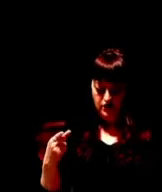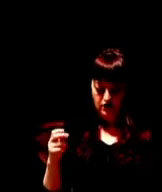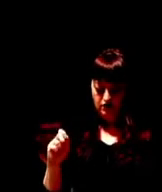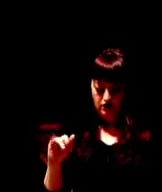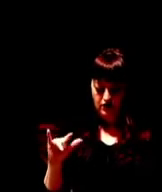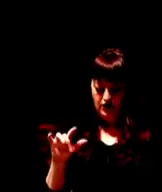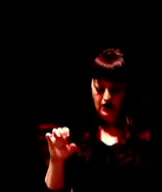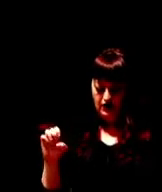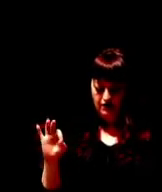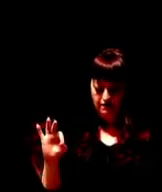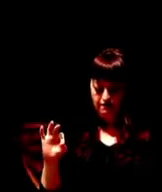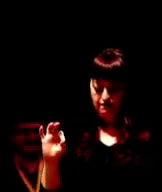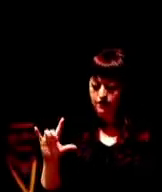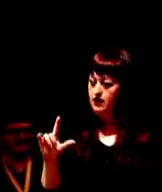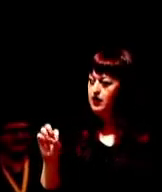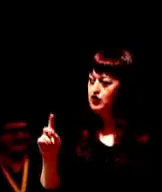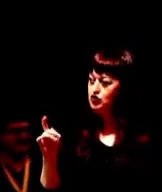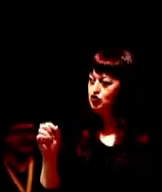Shaylee Fletcher.